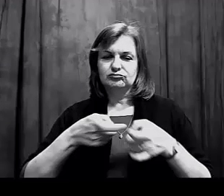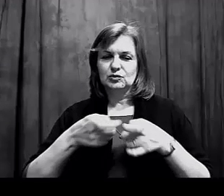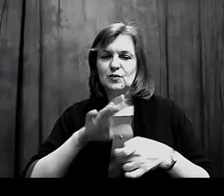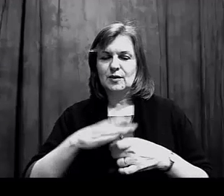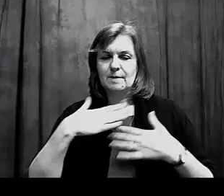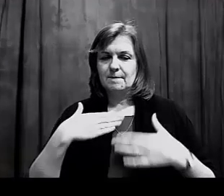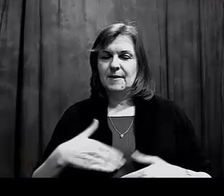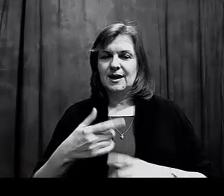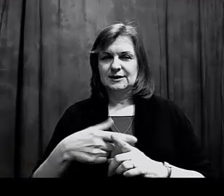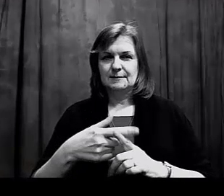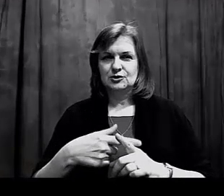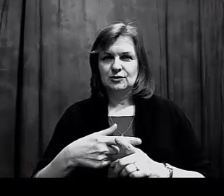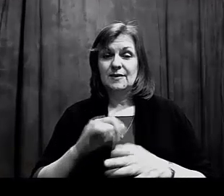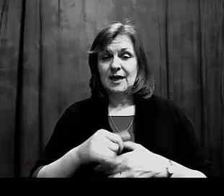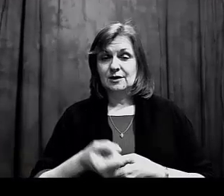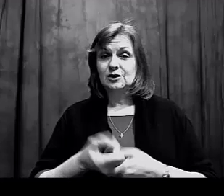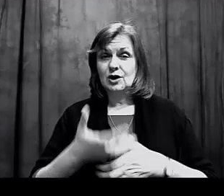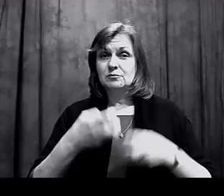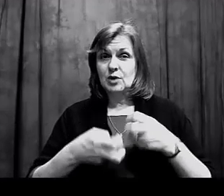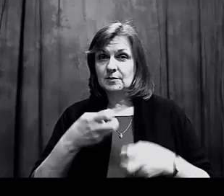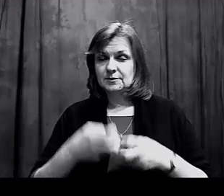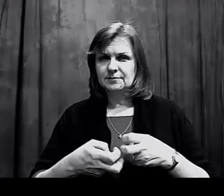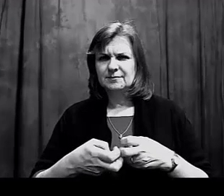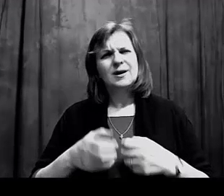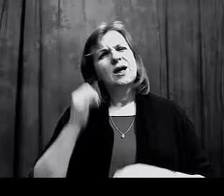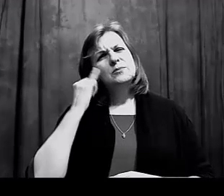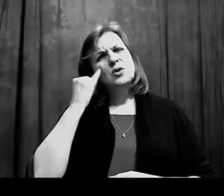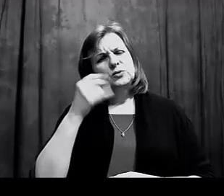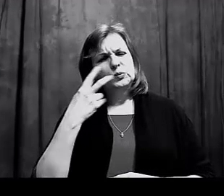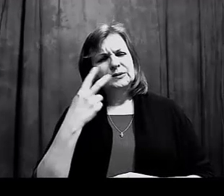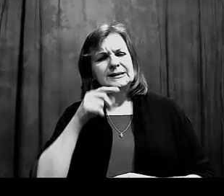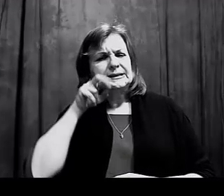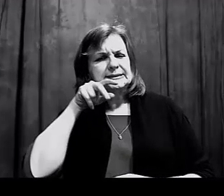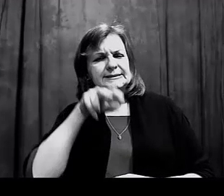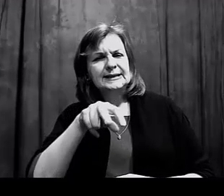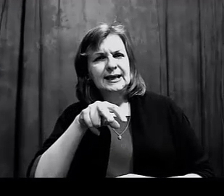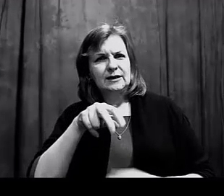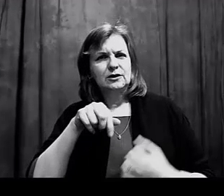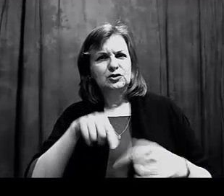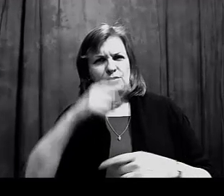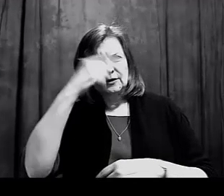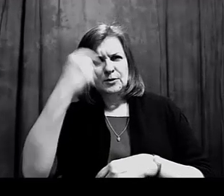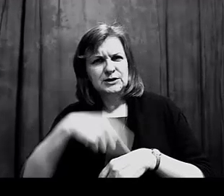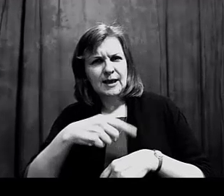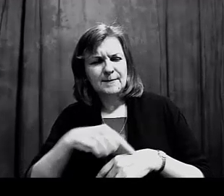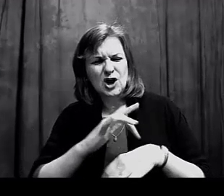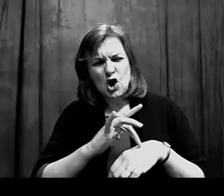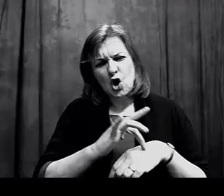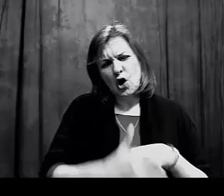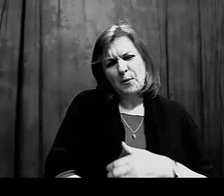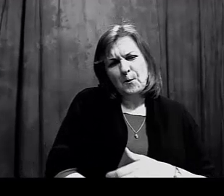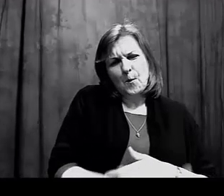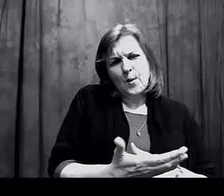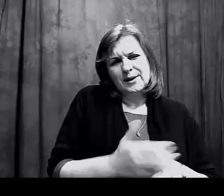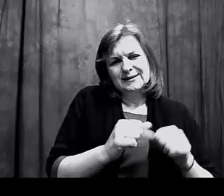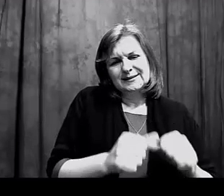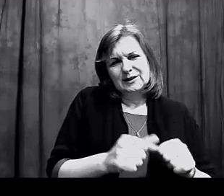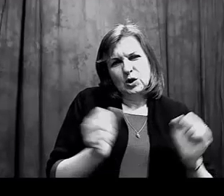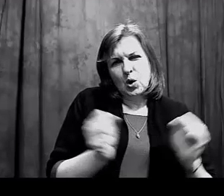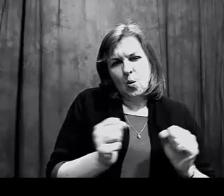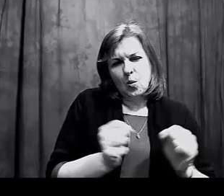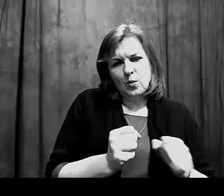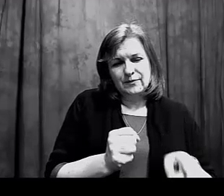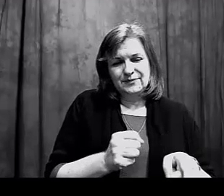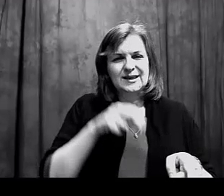environment to maintain their body temperature. This can, of course, be problematic. right? If you've ever seen a snake in the woods